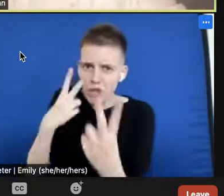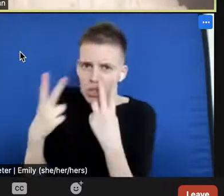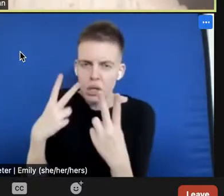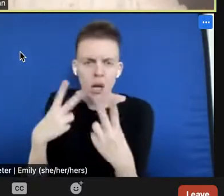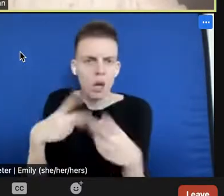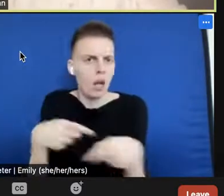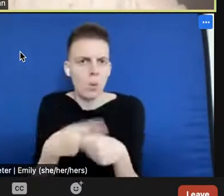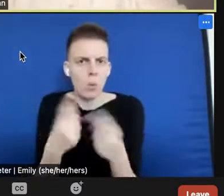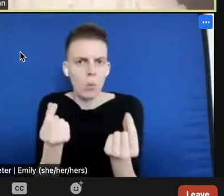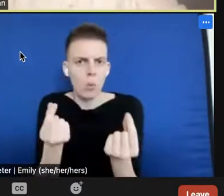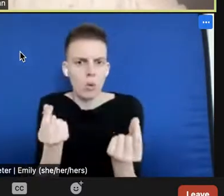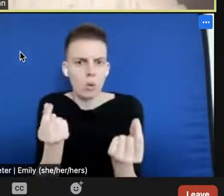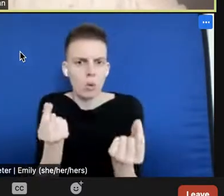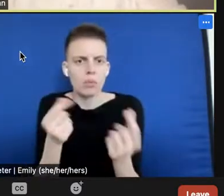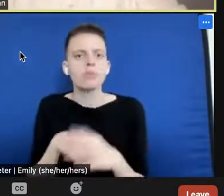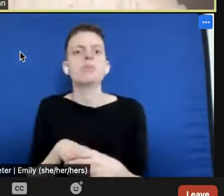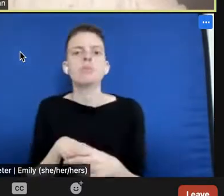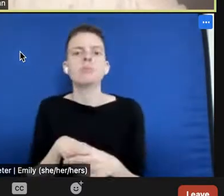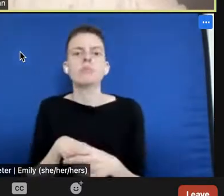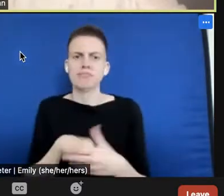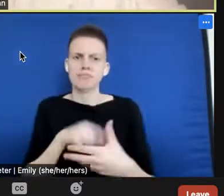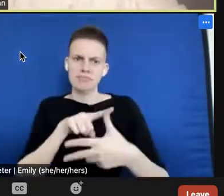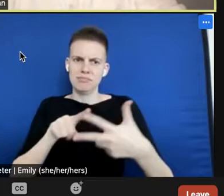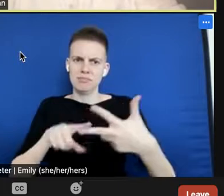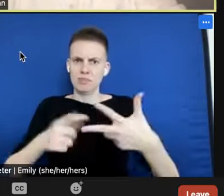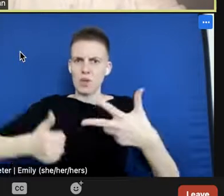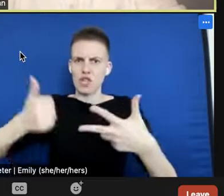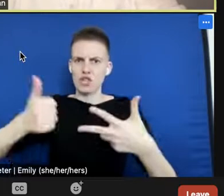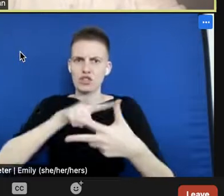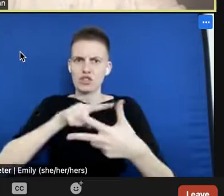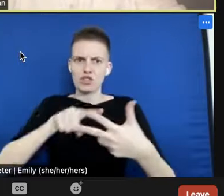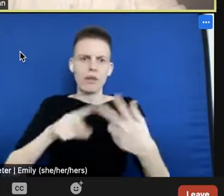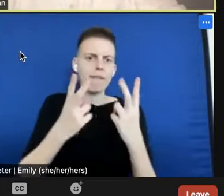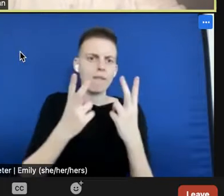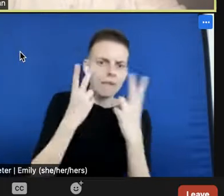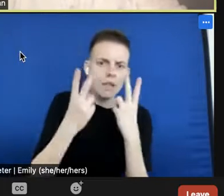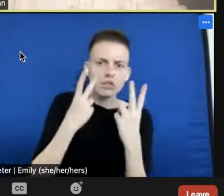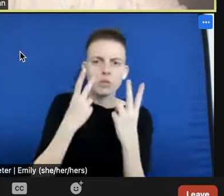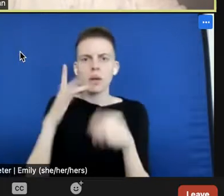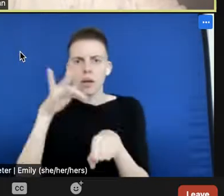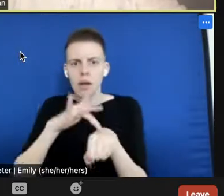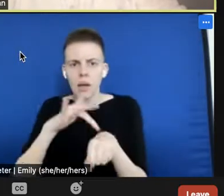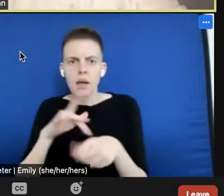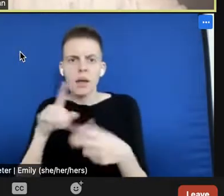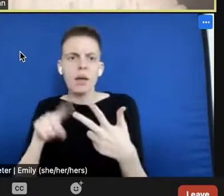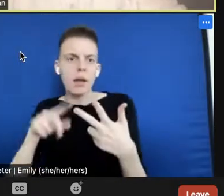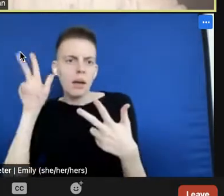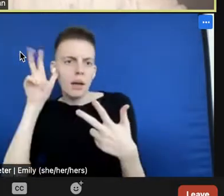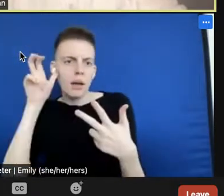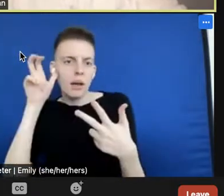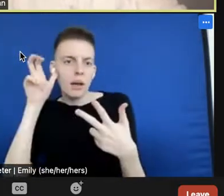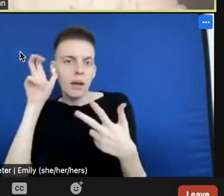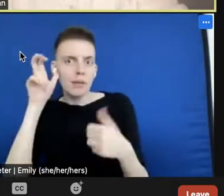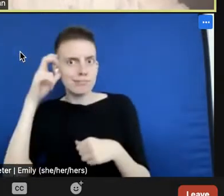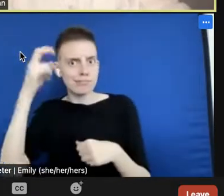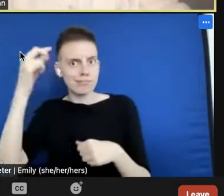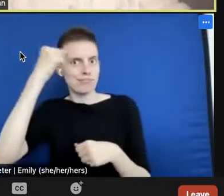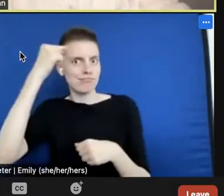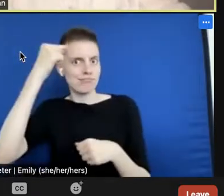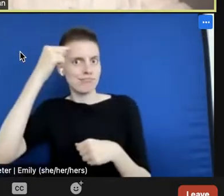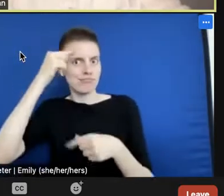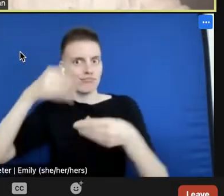So the question is visual, tactile, or auditory, and because of neuroplasticity, we expect improvement. Neuroplasticity